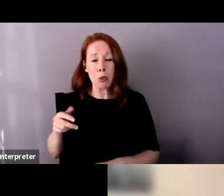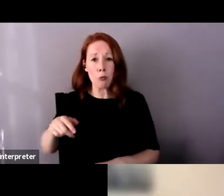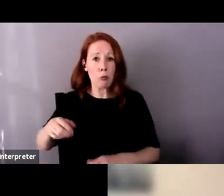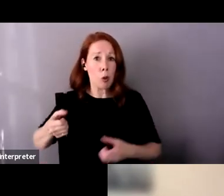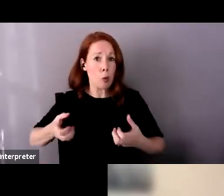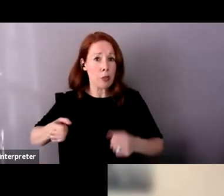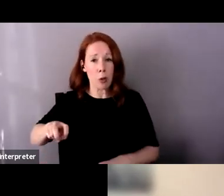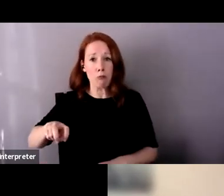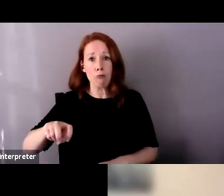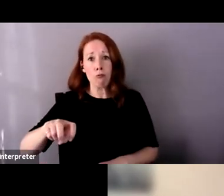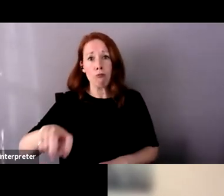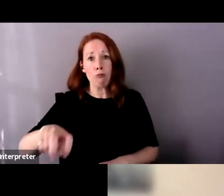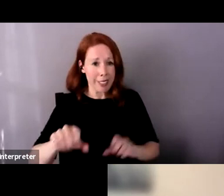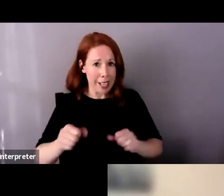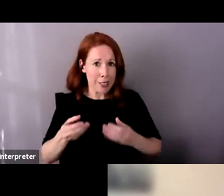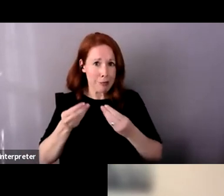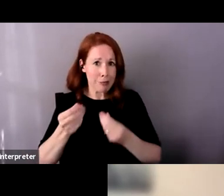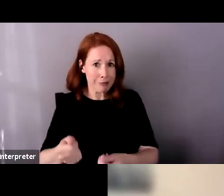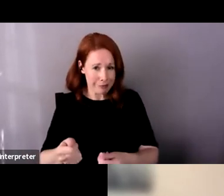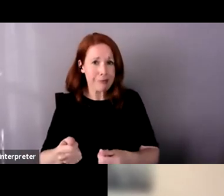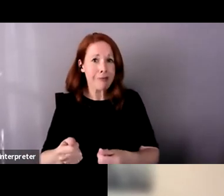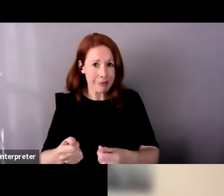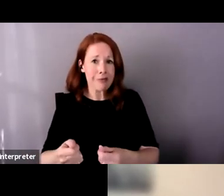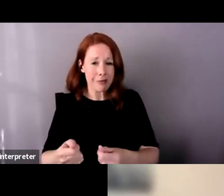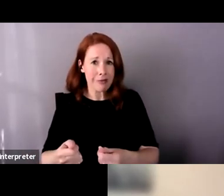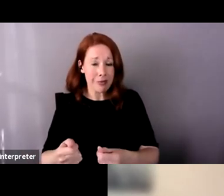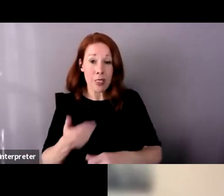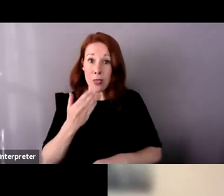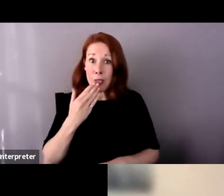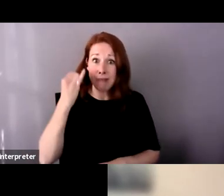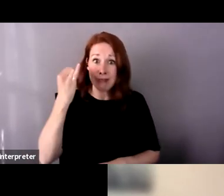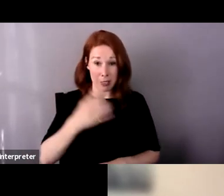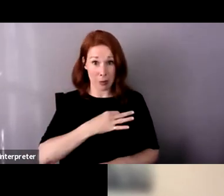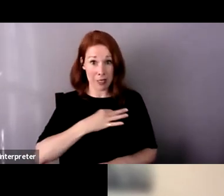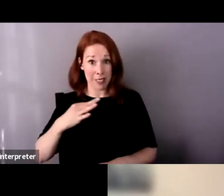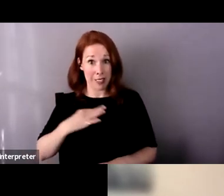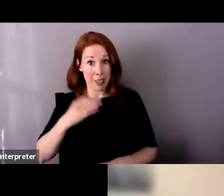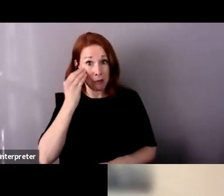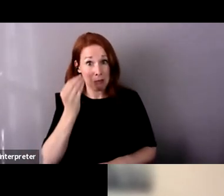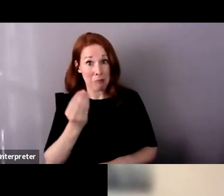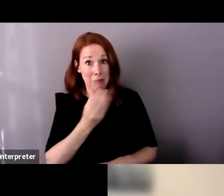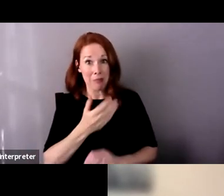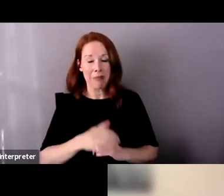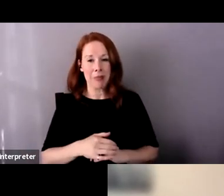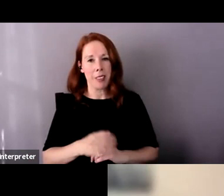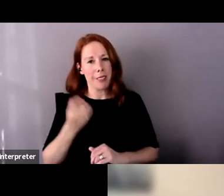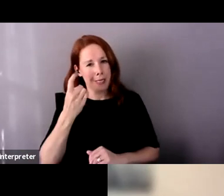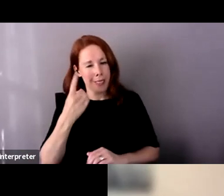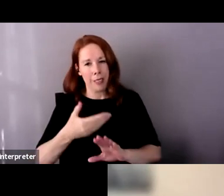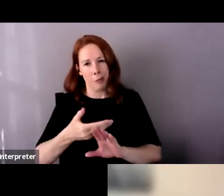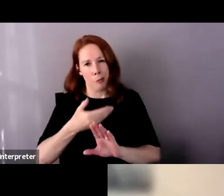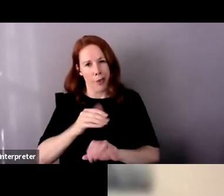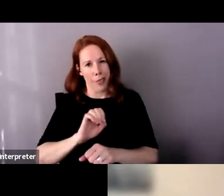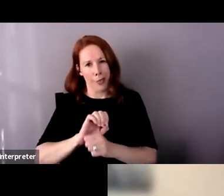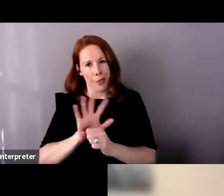surface to go on. So we shared those suggestions with our staff, but this was just prior to COVID. So